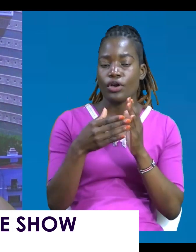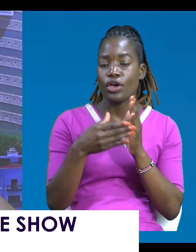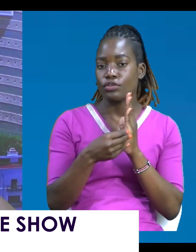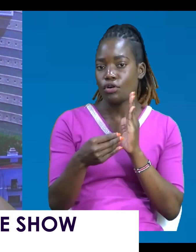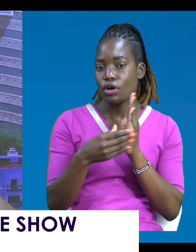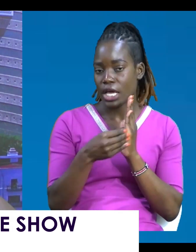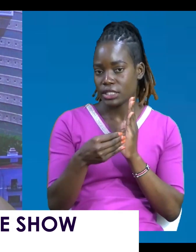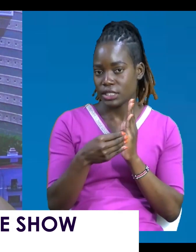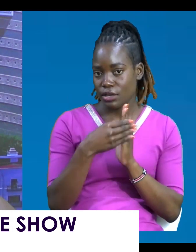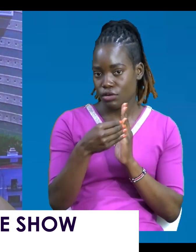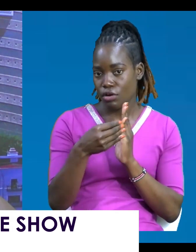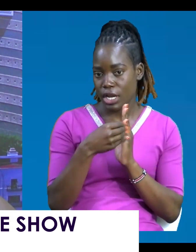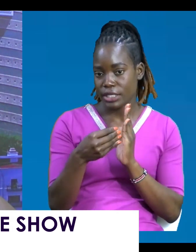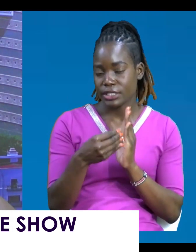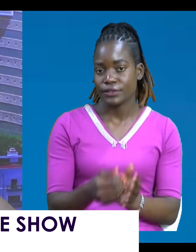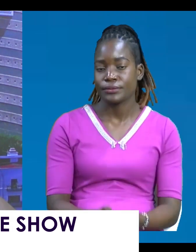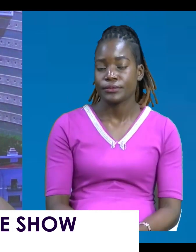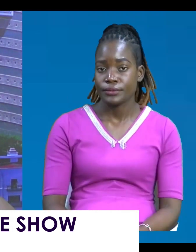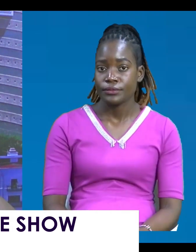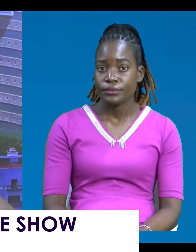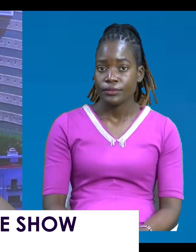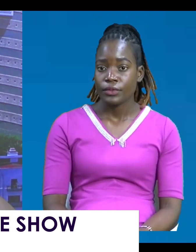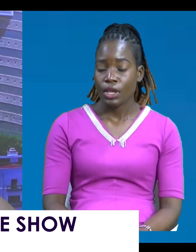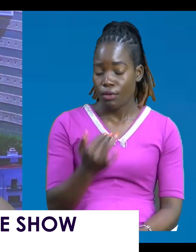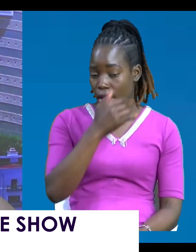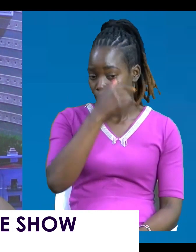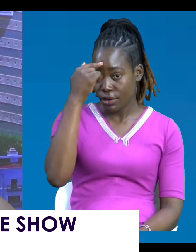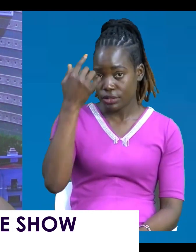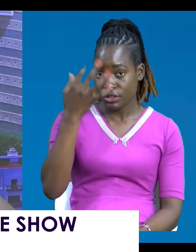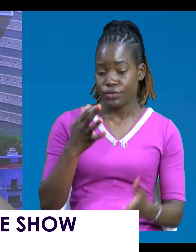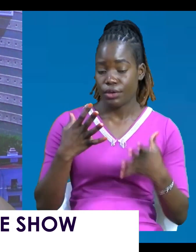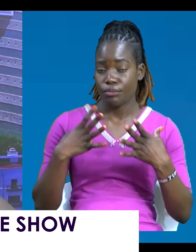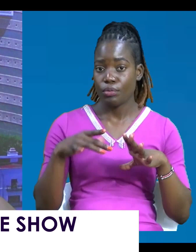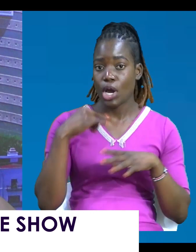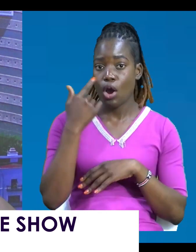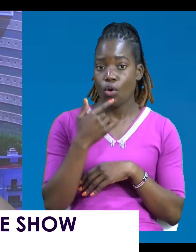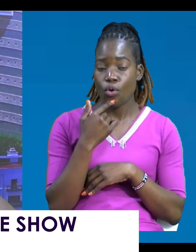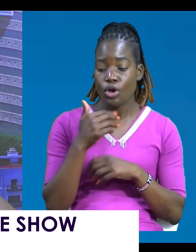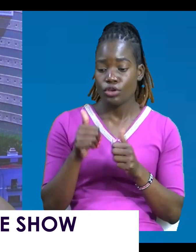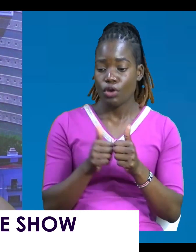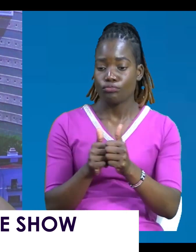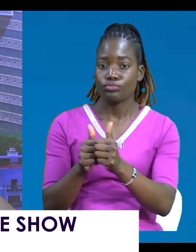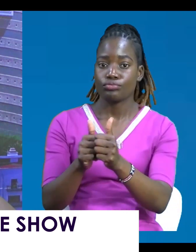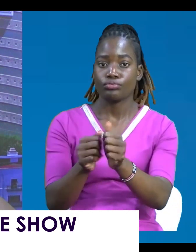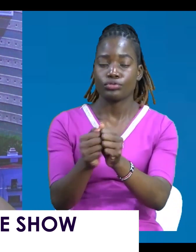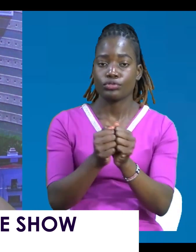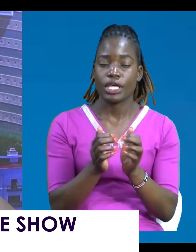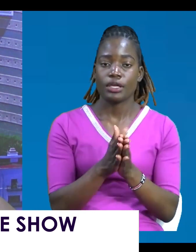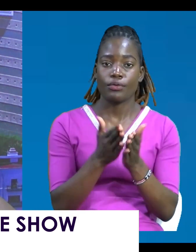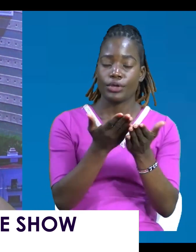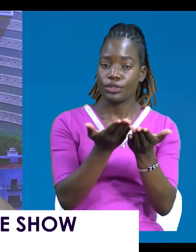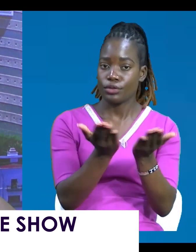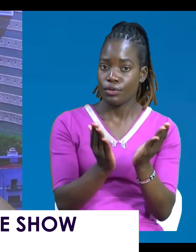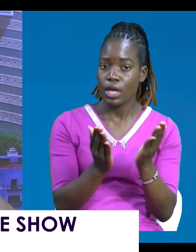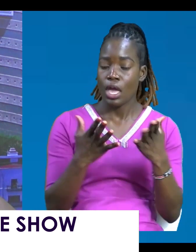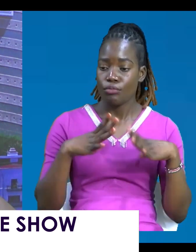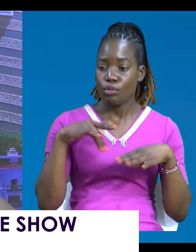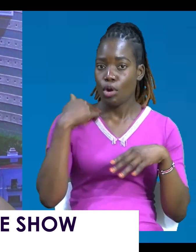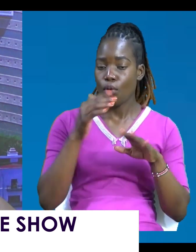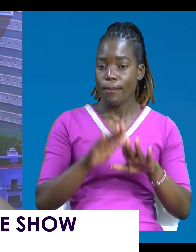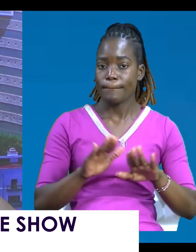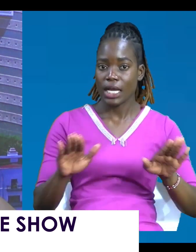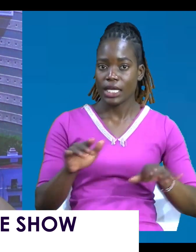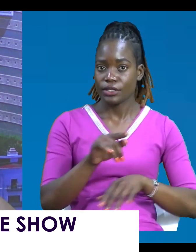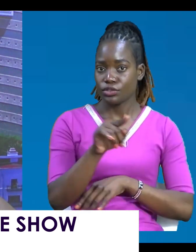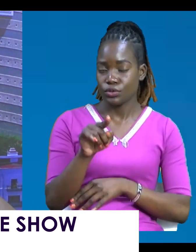of money. You may be losing just because of the people you're carrying along with you. People that package